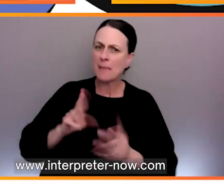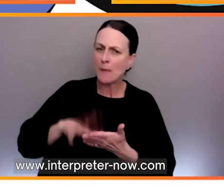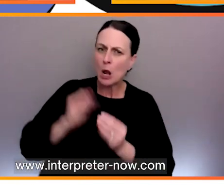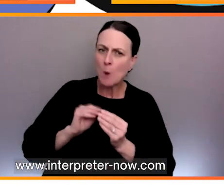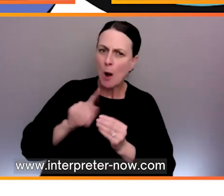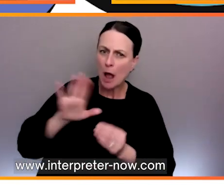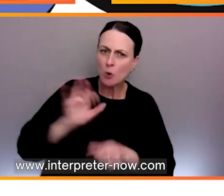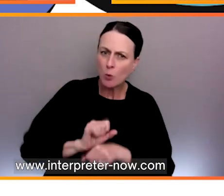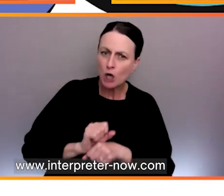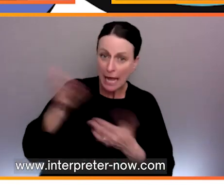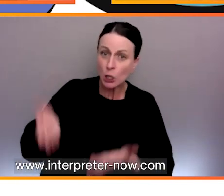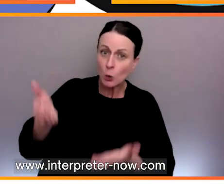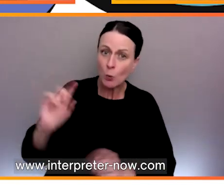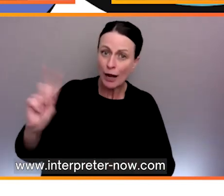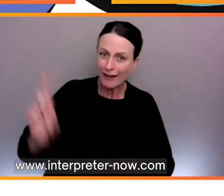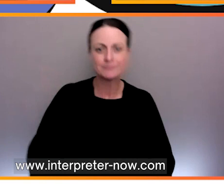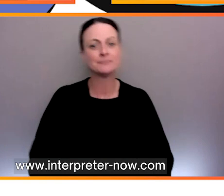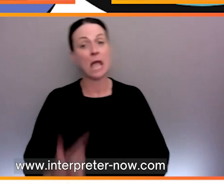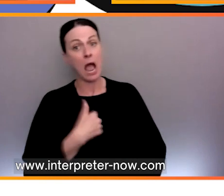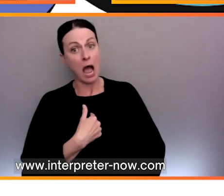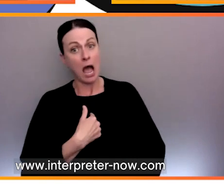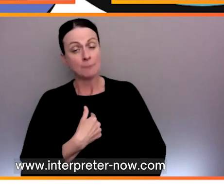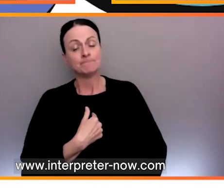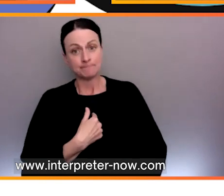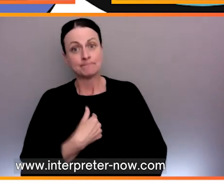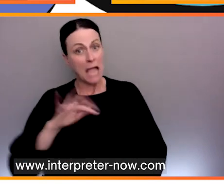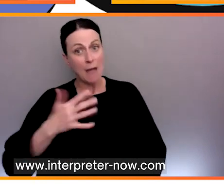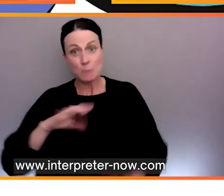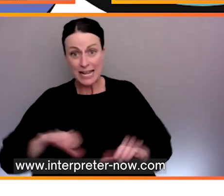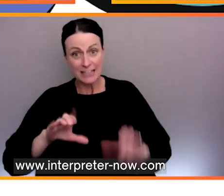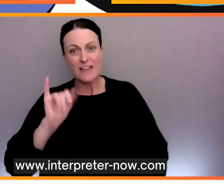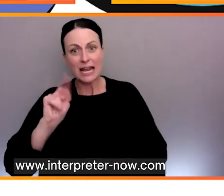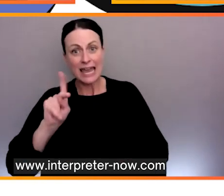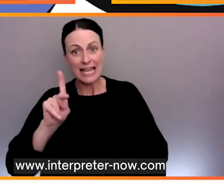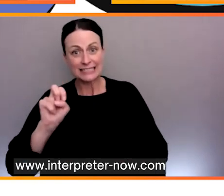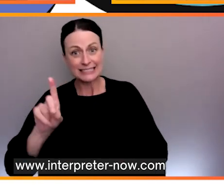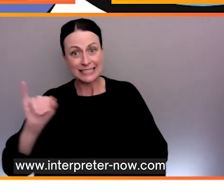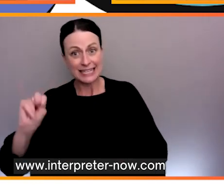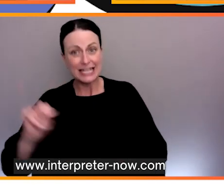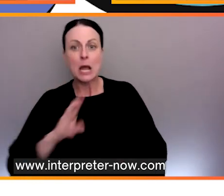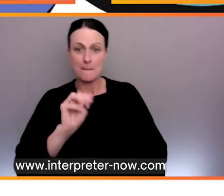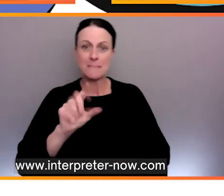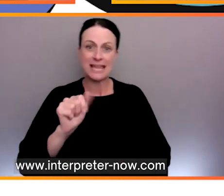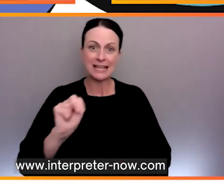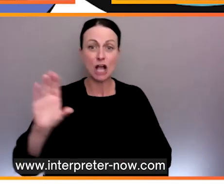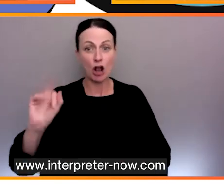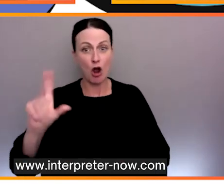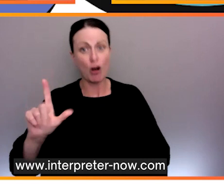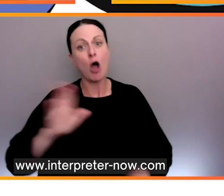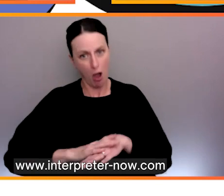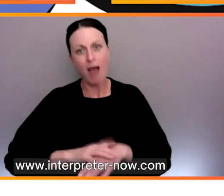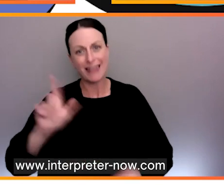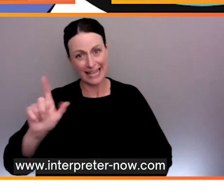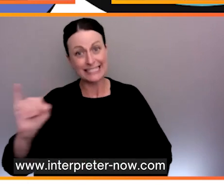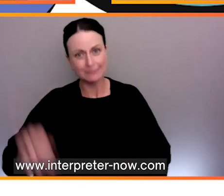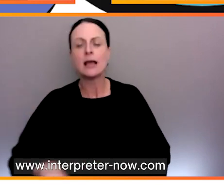So you'll find me, Megan Carle, on LinkedIn. I have a newsletter that's called the Corporate Survival Guide that you can sign up for